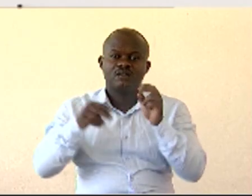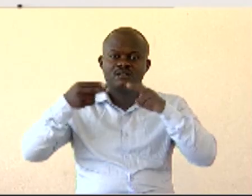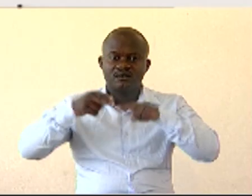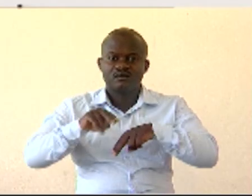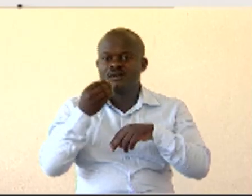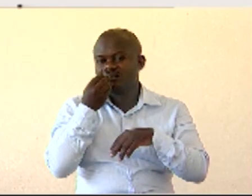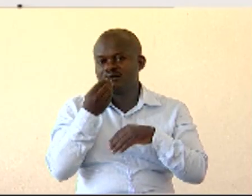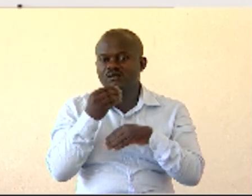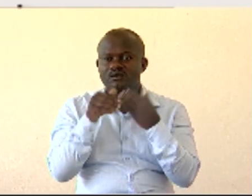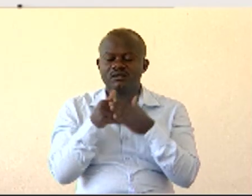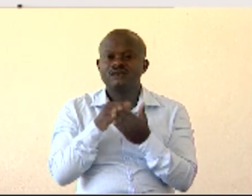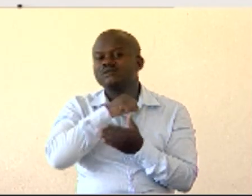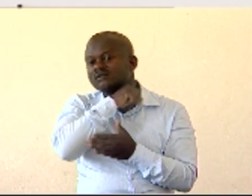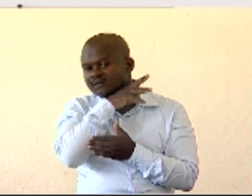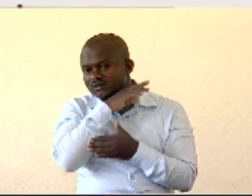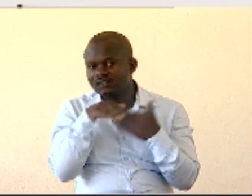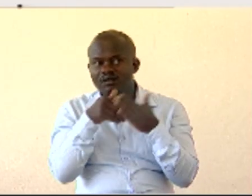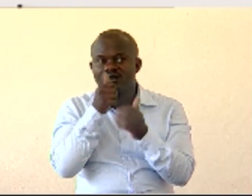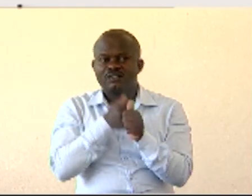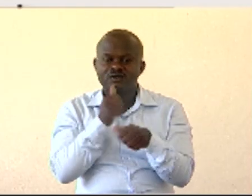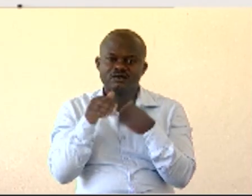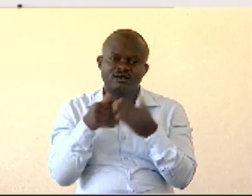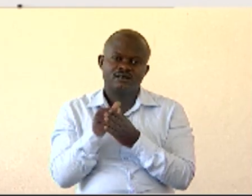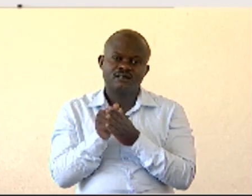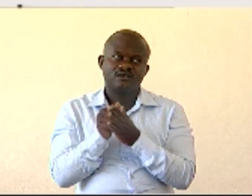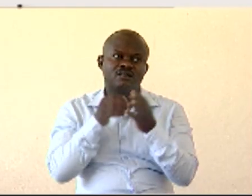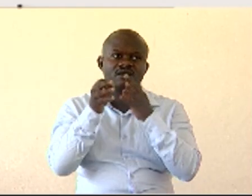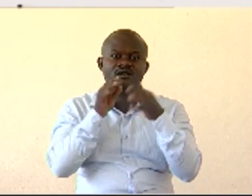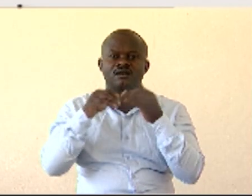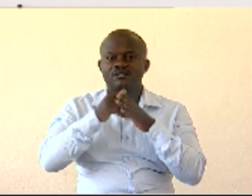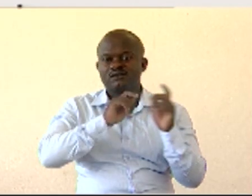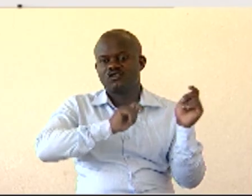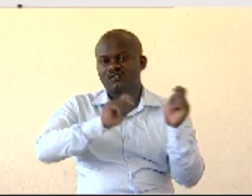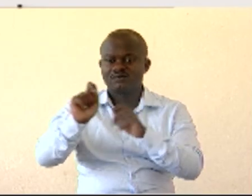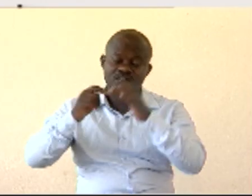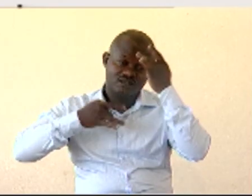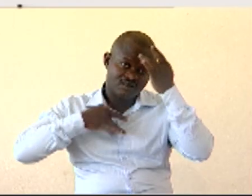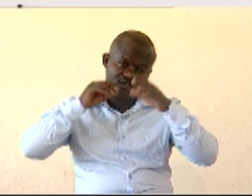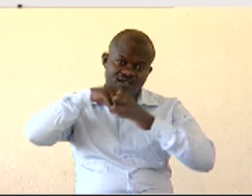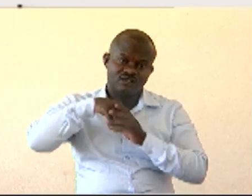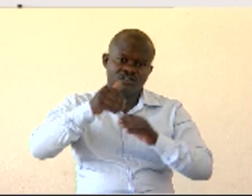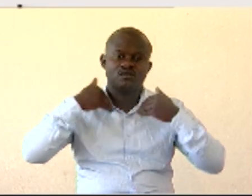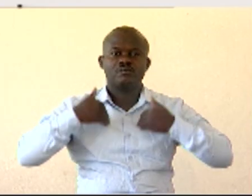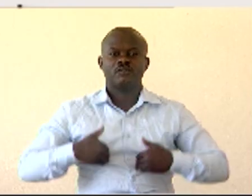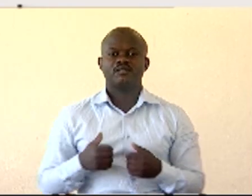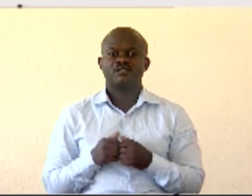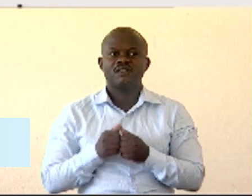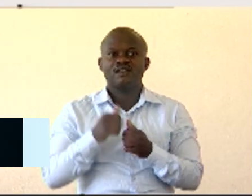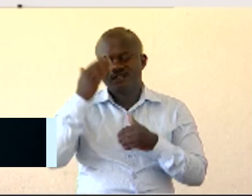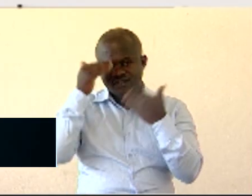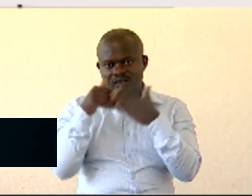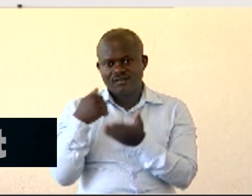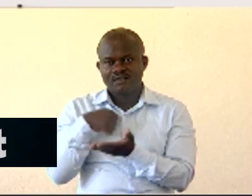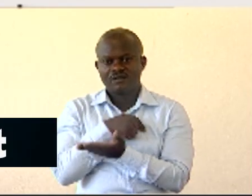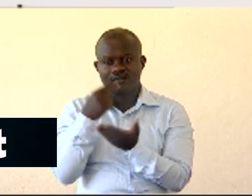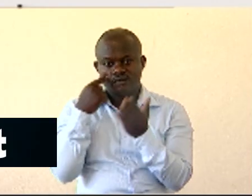eating a food which is contaminated, which can spread the disease, which can transmit the disease into your body. That's why I mentioned